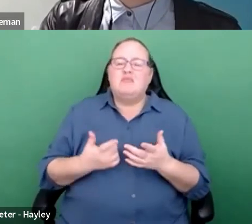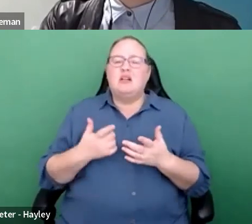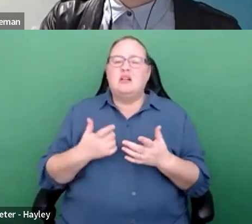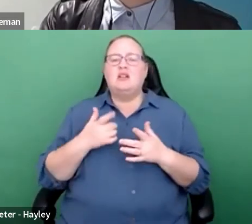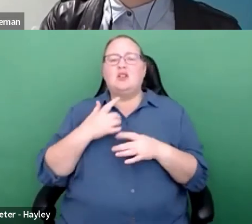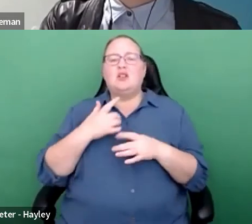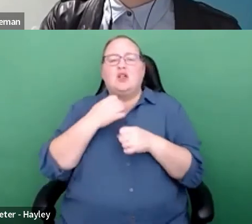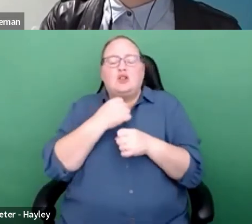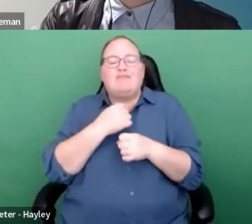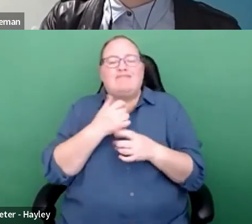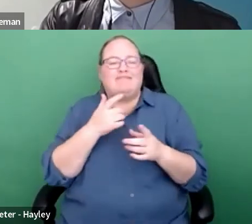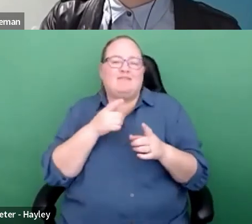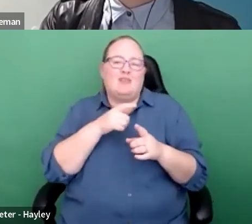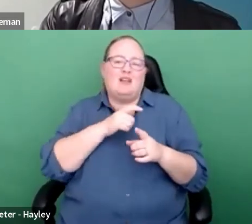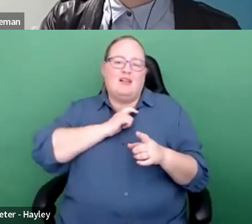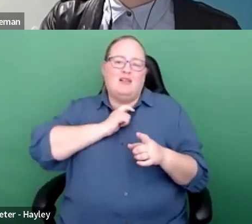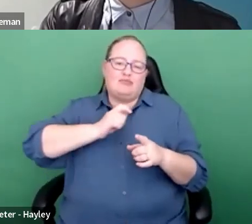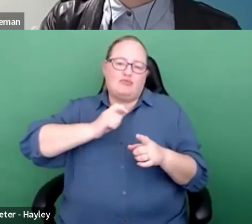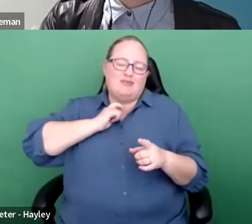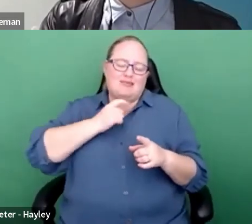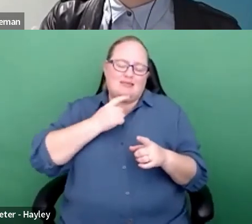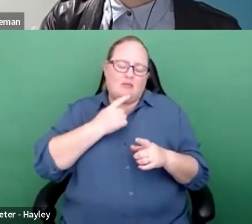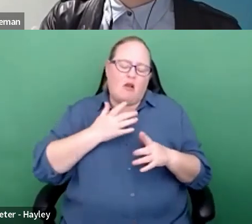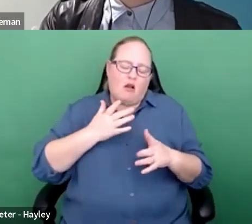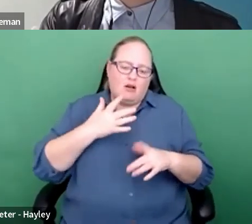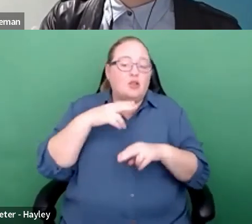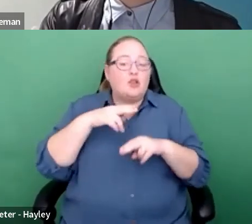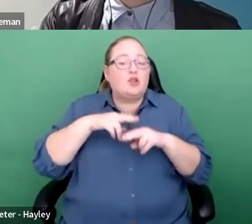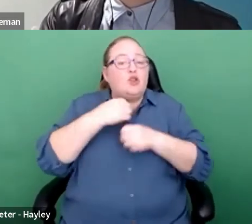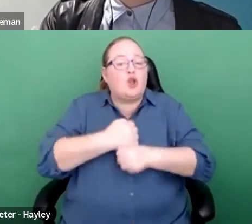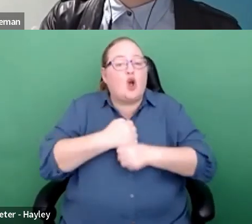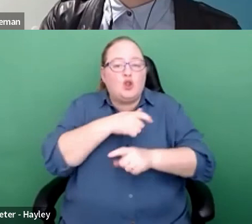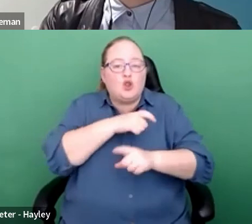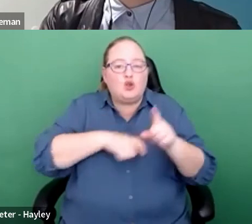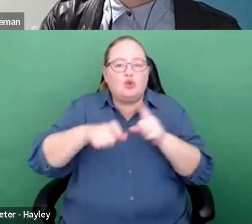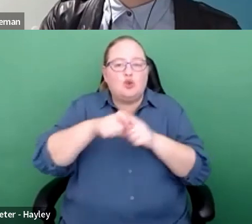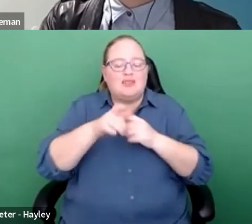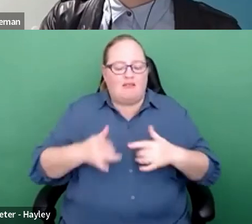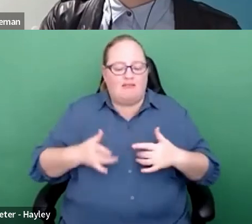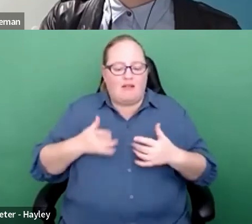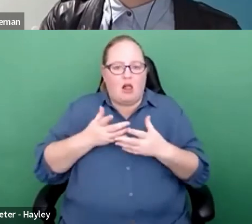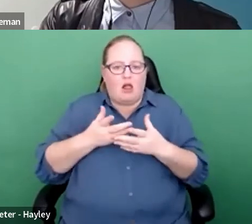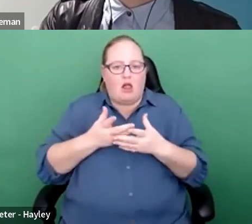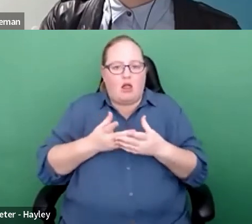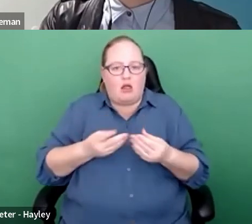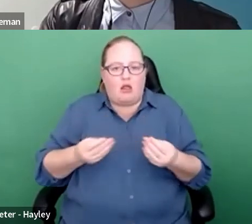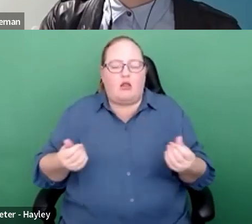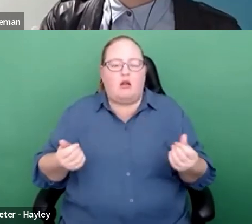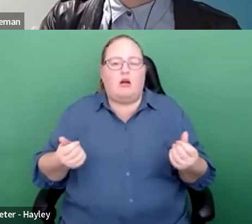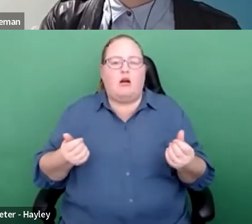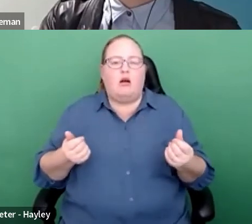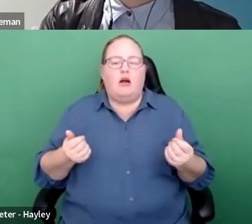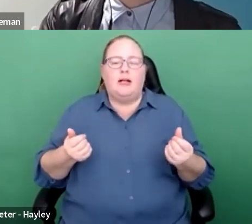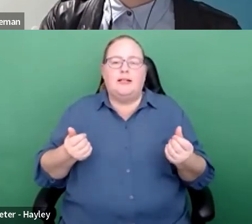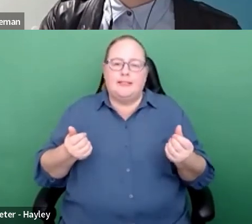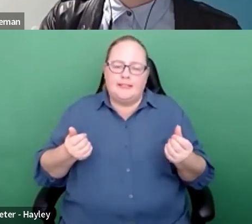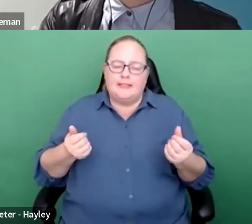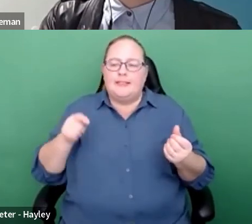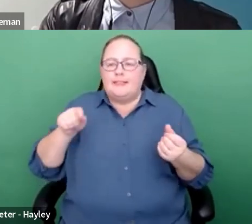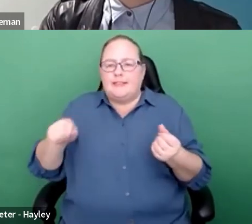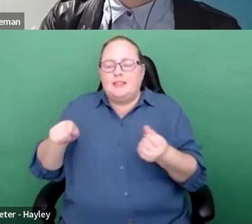church community and things like that. So I think in that sense, it's interesting about how immaterial the community or the ideas of community felt in Cadogan